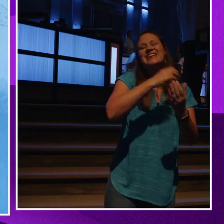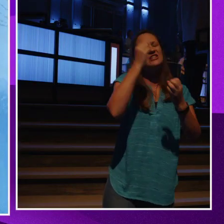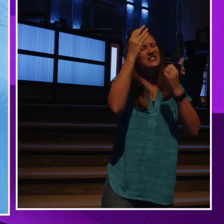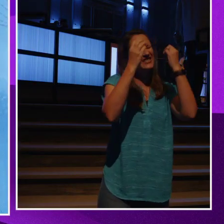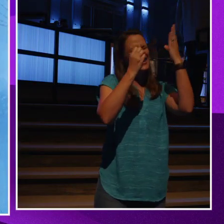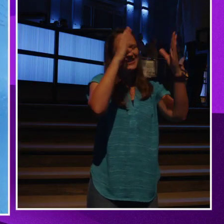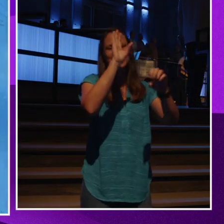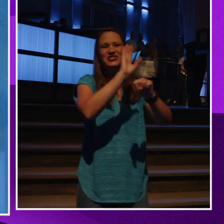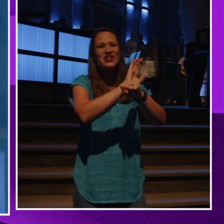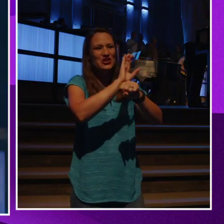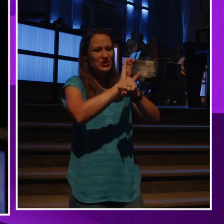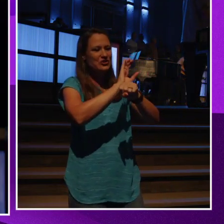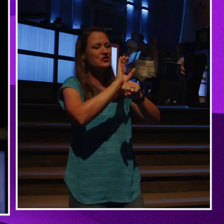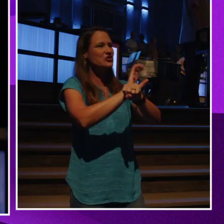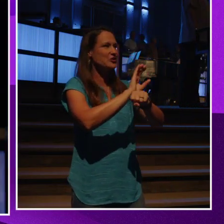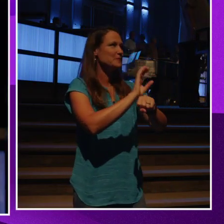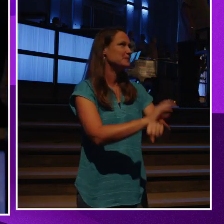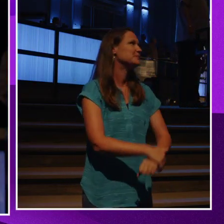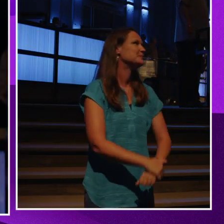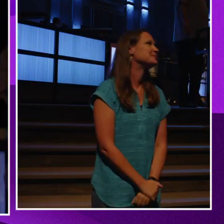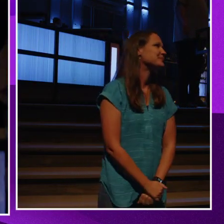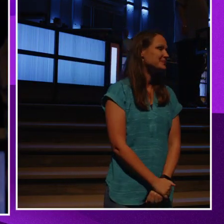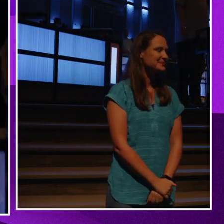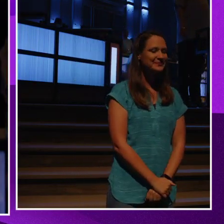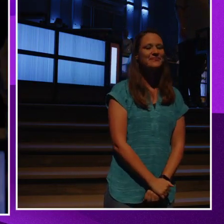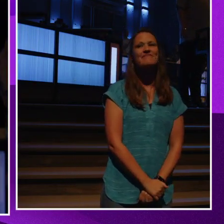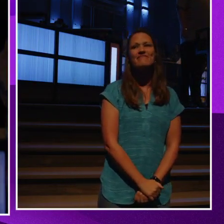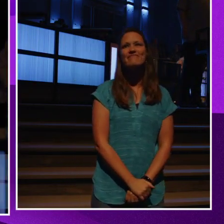spent vanity and pride.